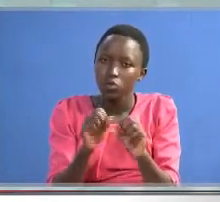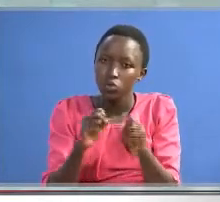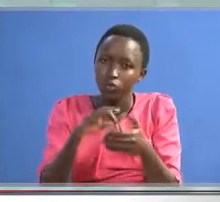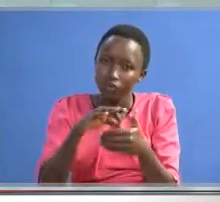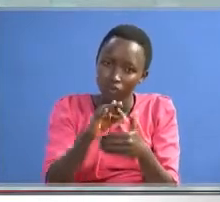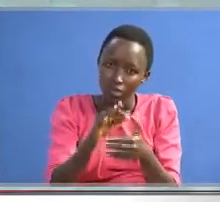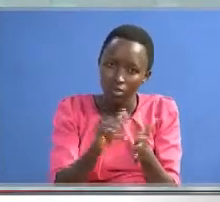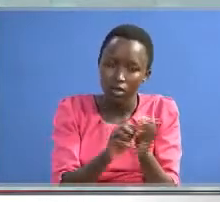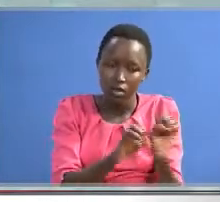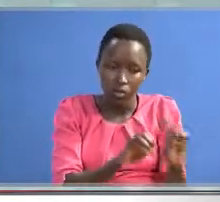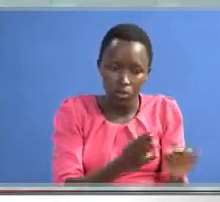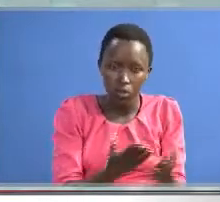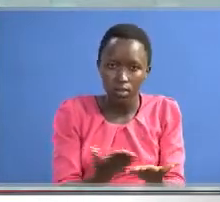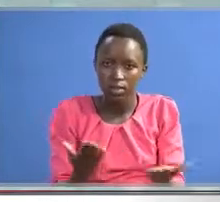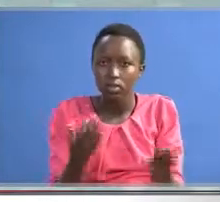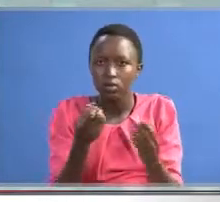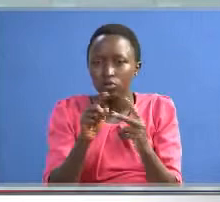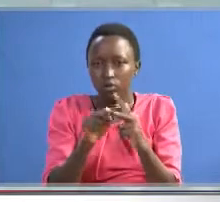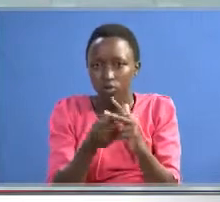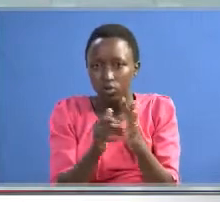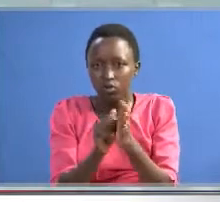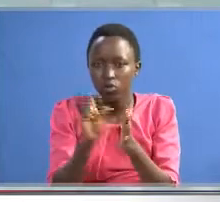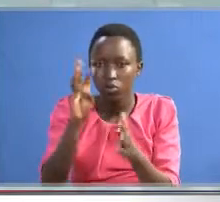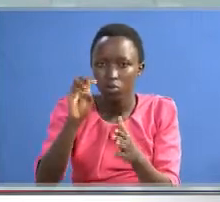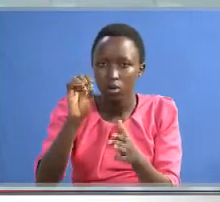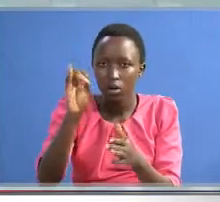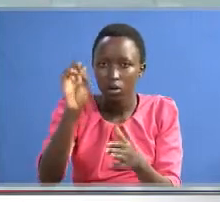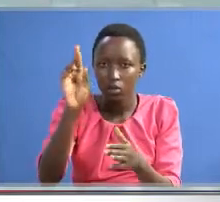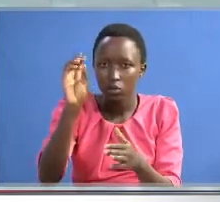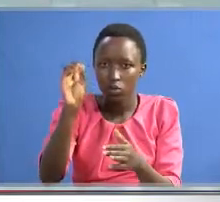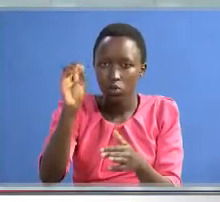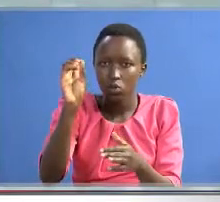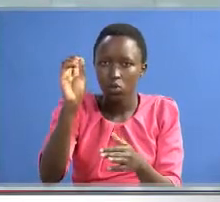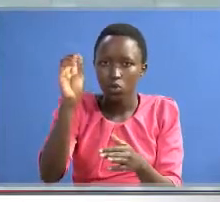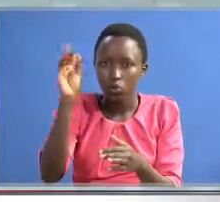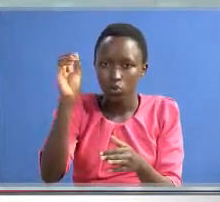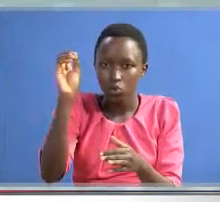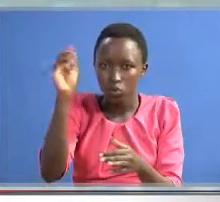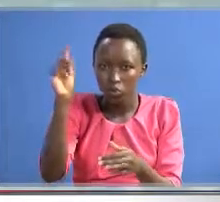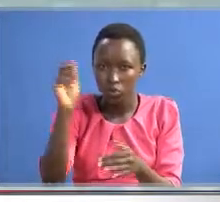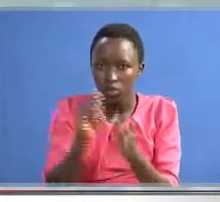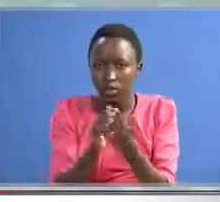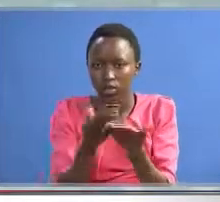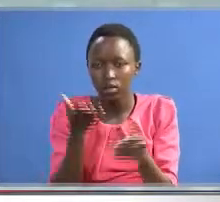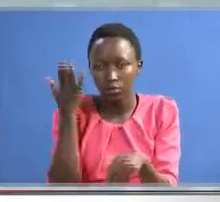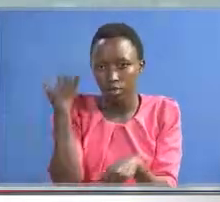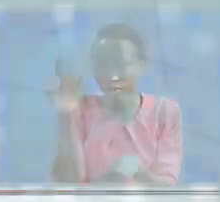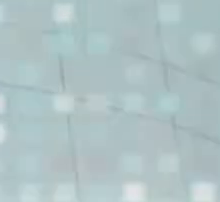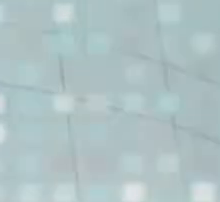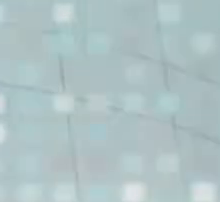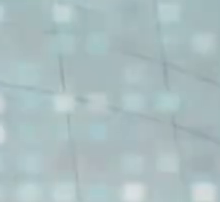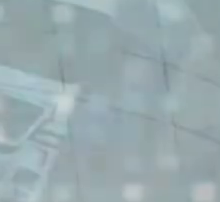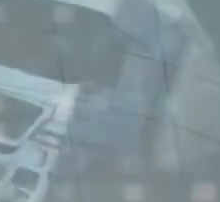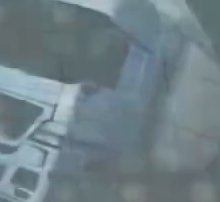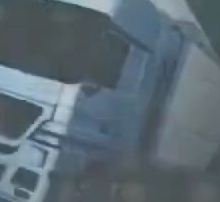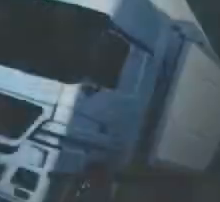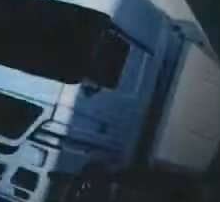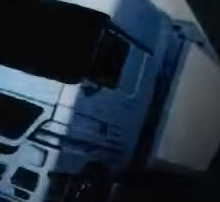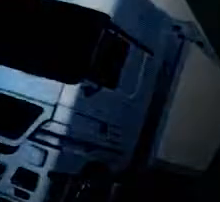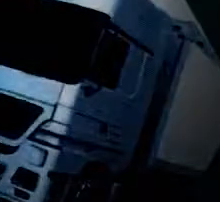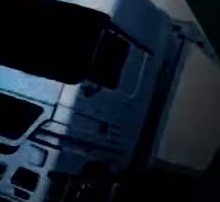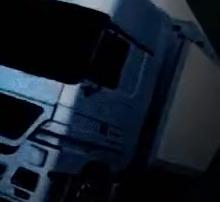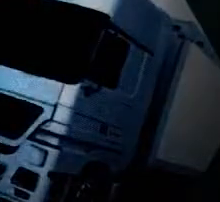the lost? Well, with the advent of the Microdot technology, theft cases will soon be a thing of the past.